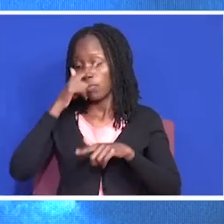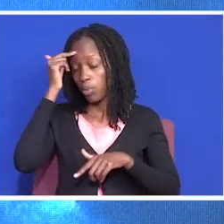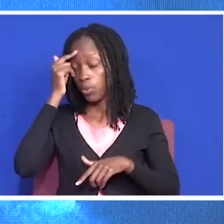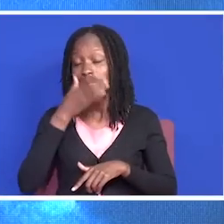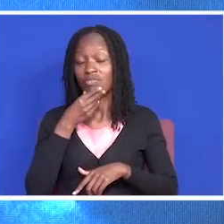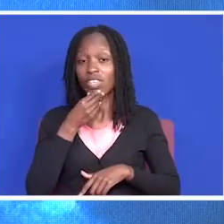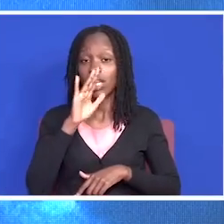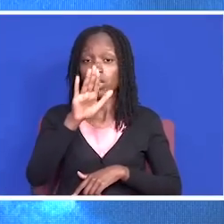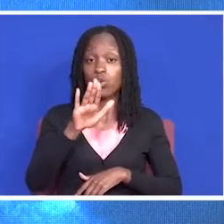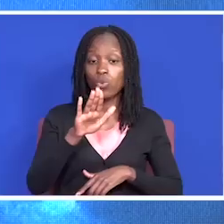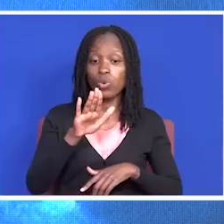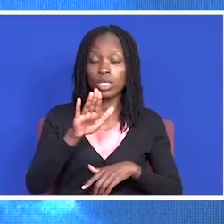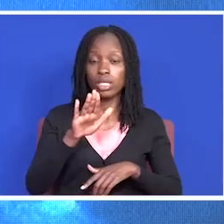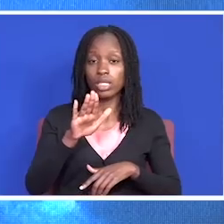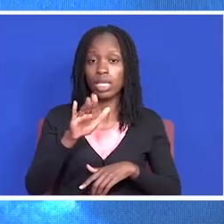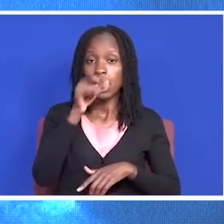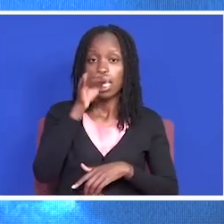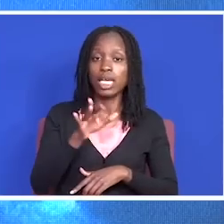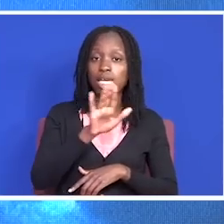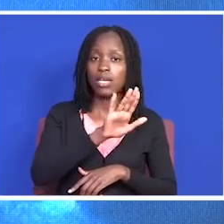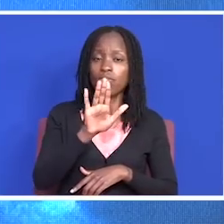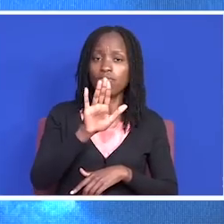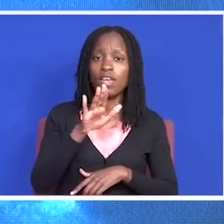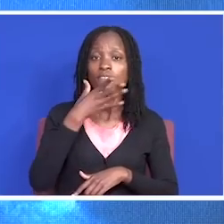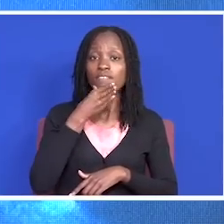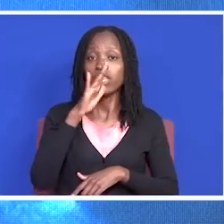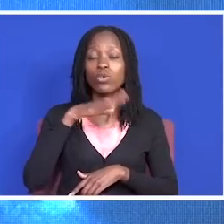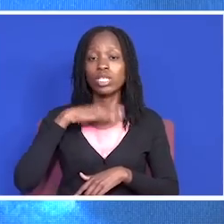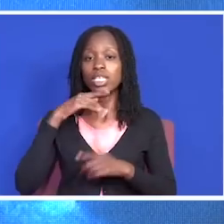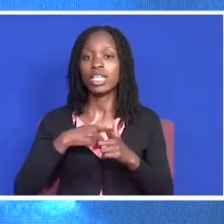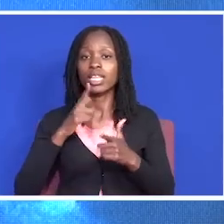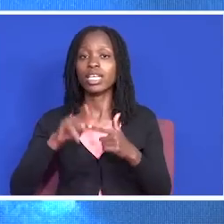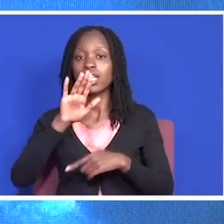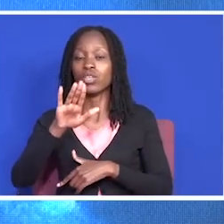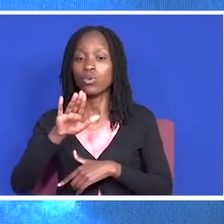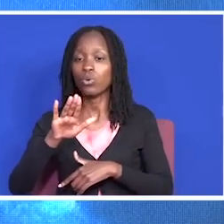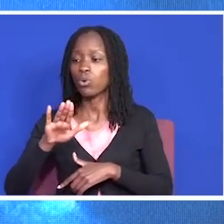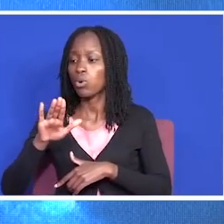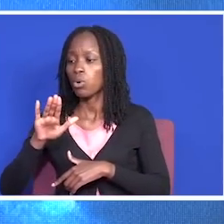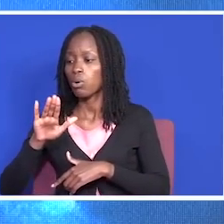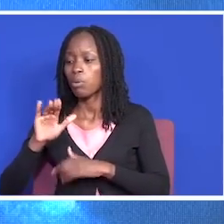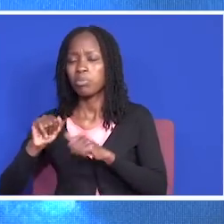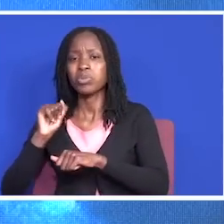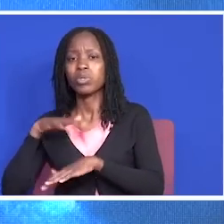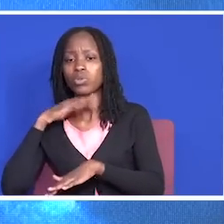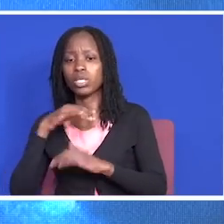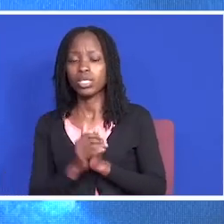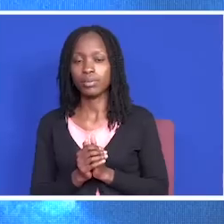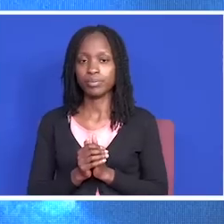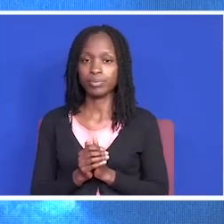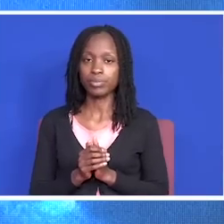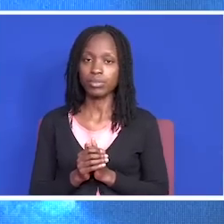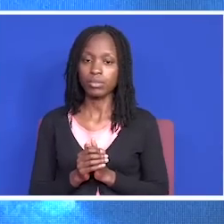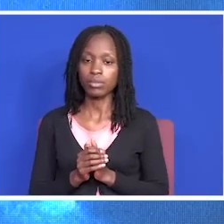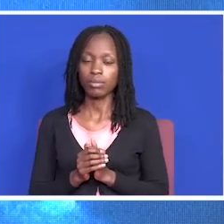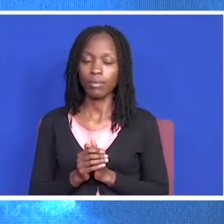You will not be there if your father did not pre-exist you. You see, your father is a conveyor